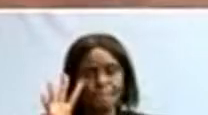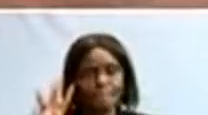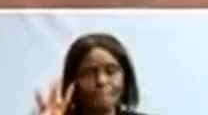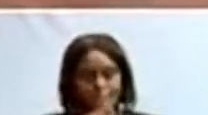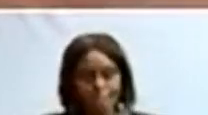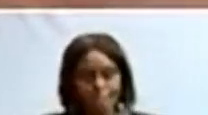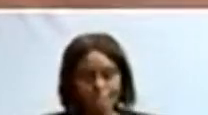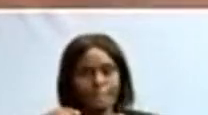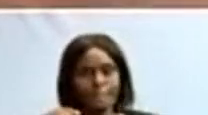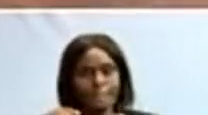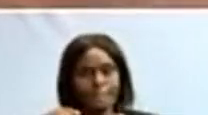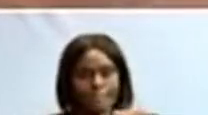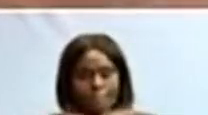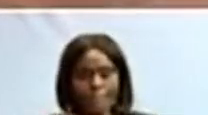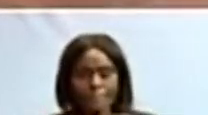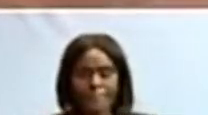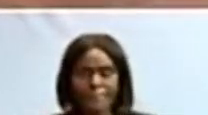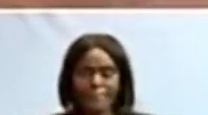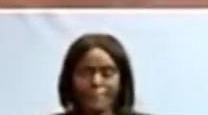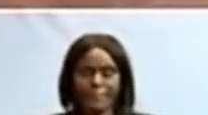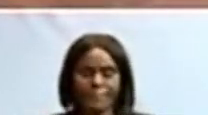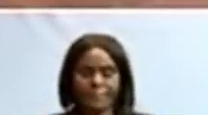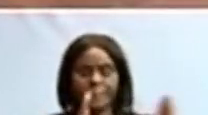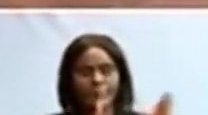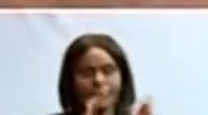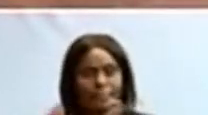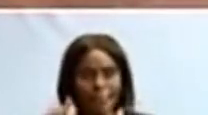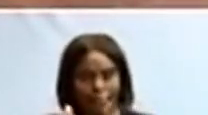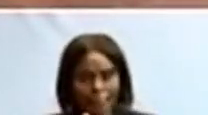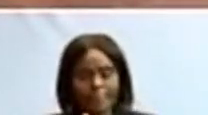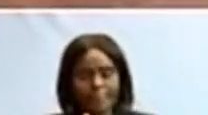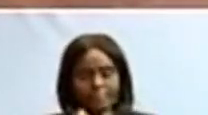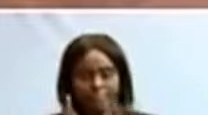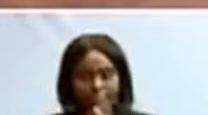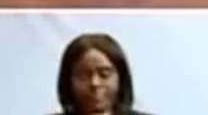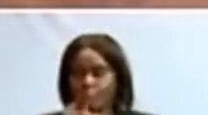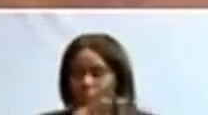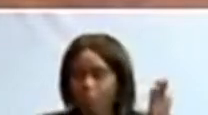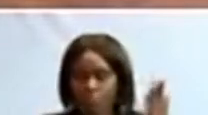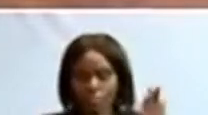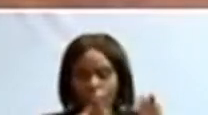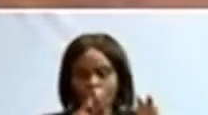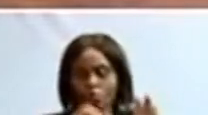failure to manage, prepare and valuation law.